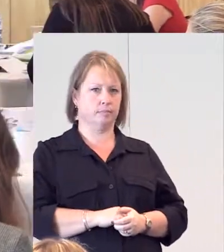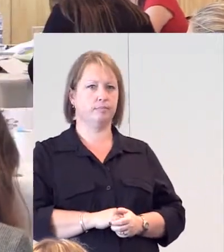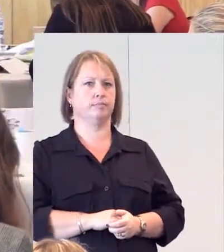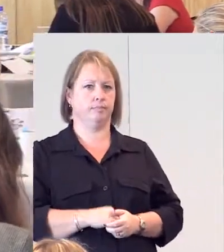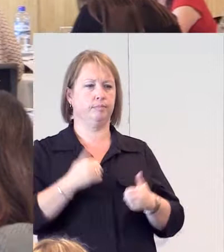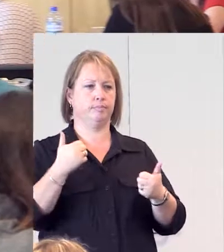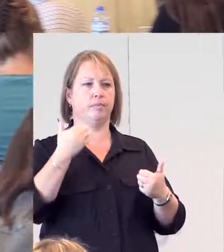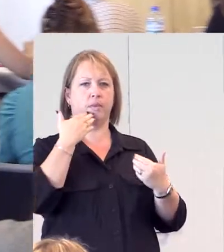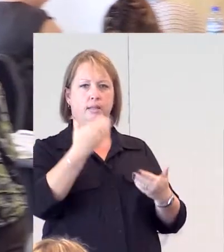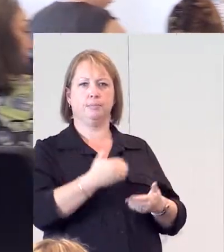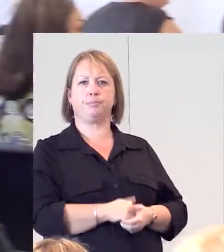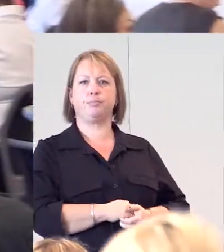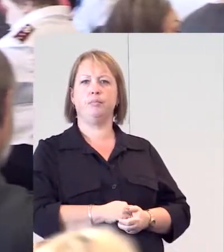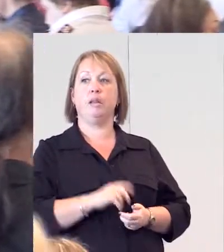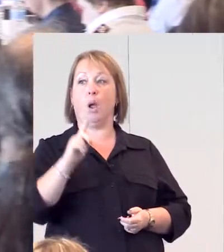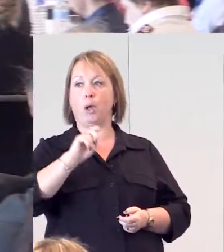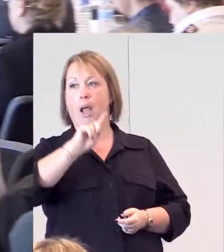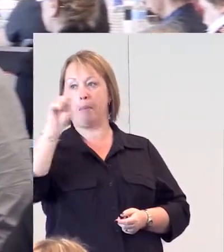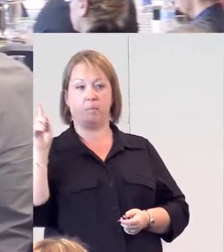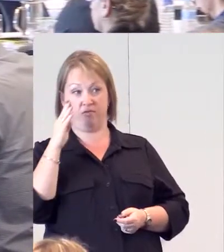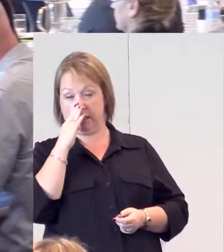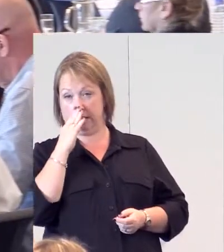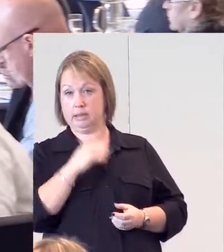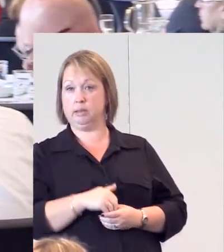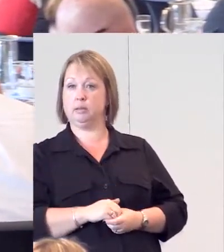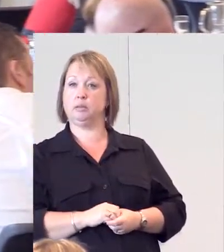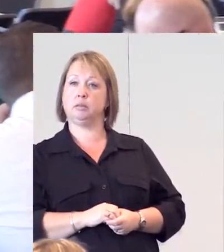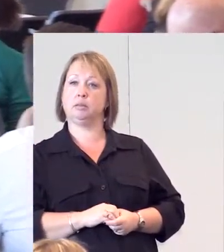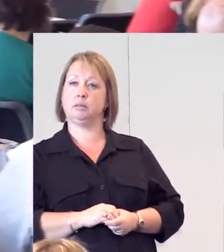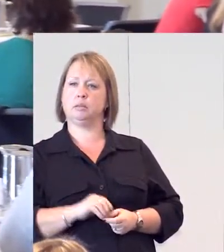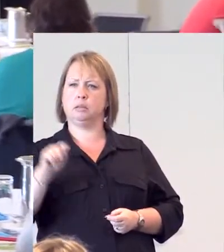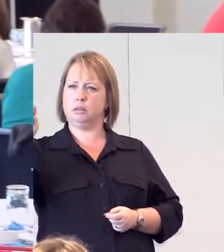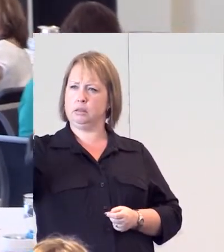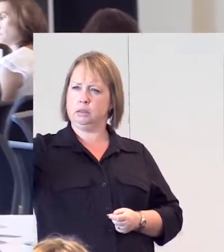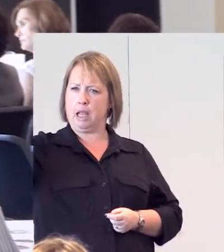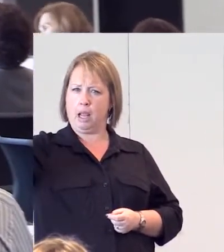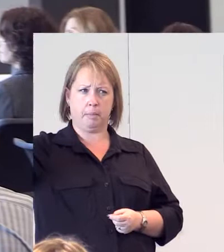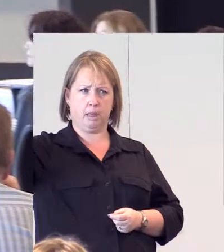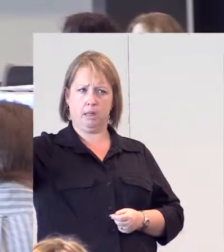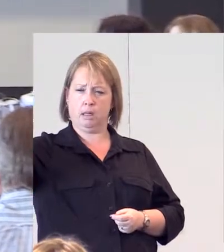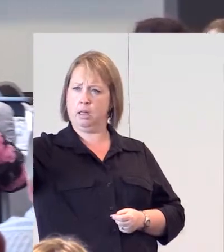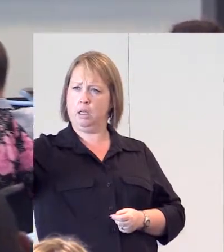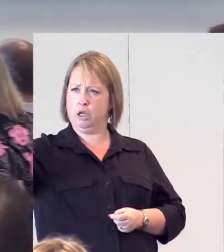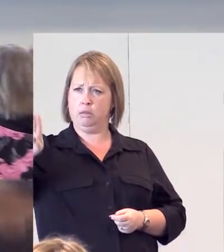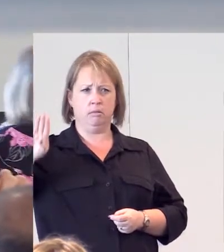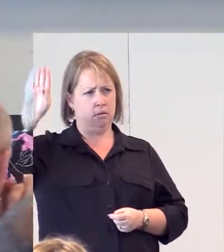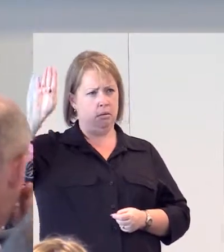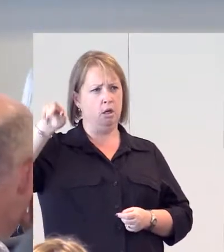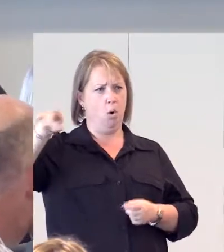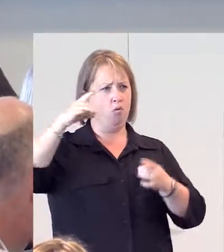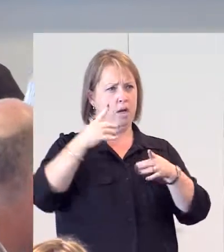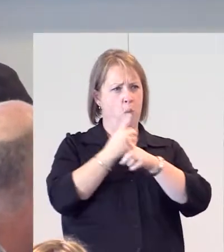Thank you. And I will move up the front now. So this table here, just here, what were you put your hand up? You got to this